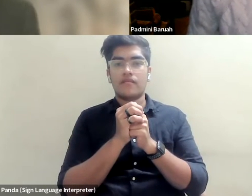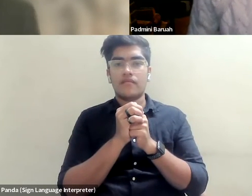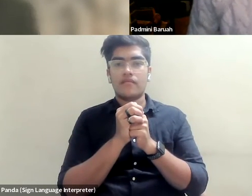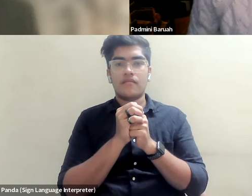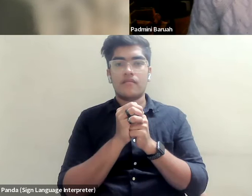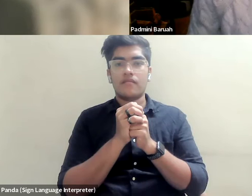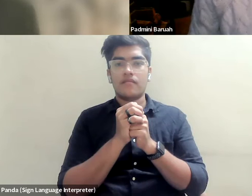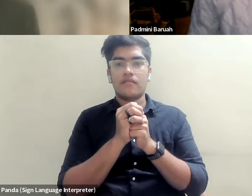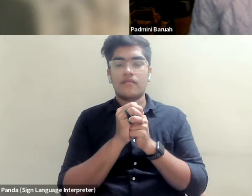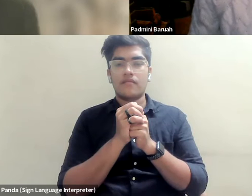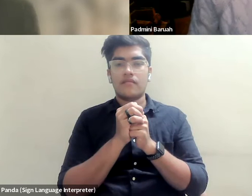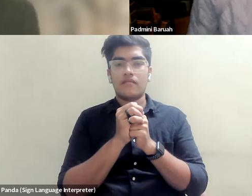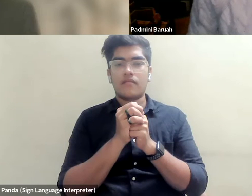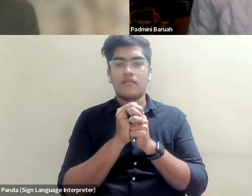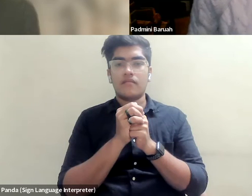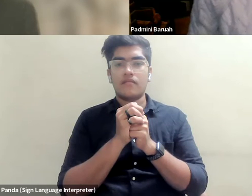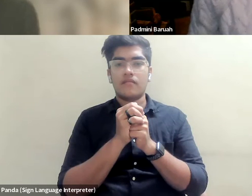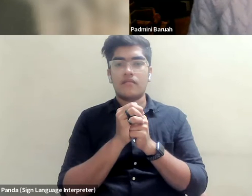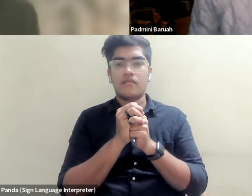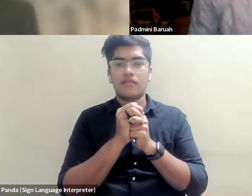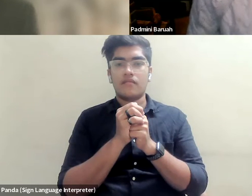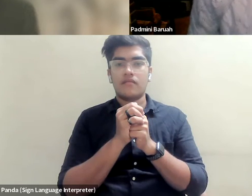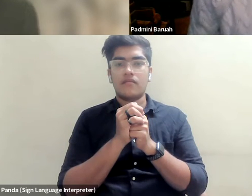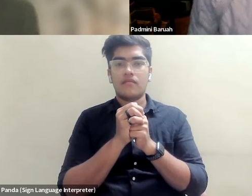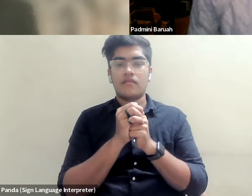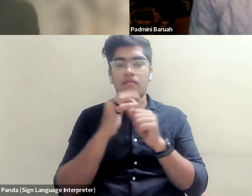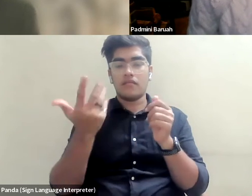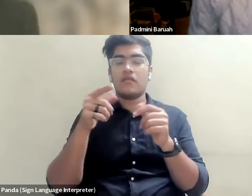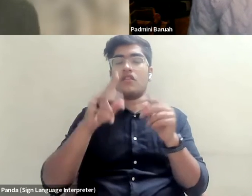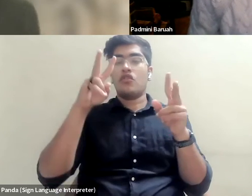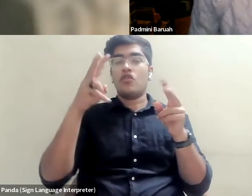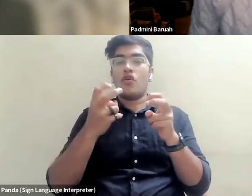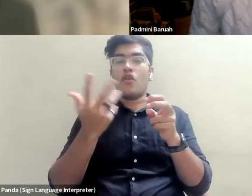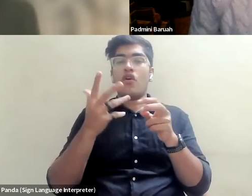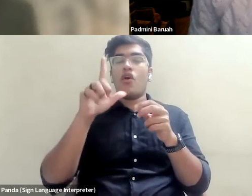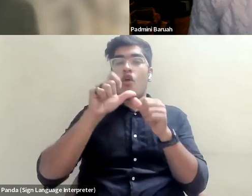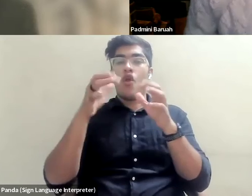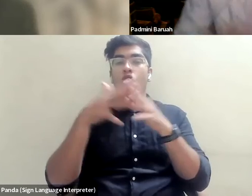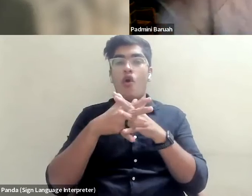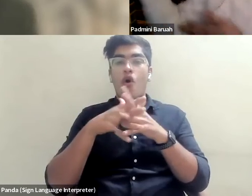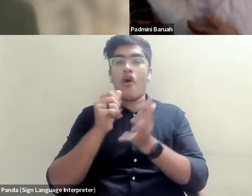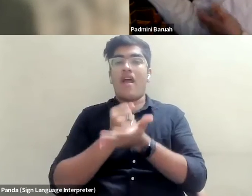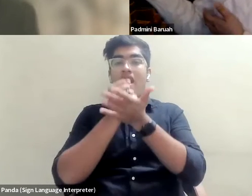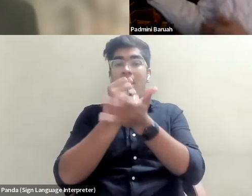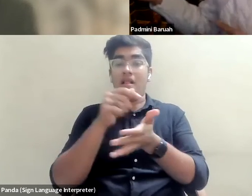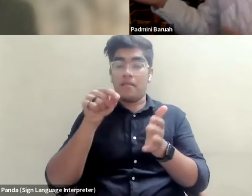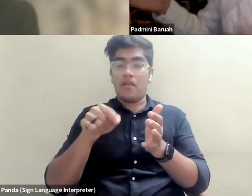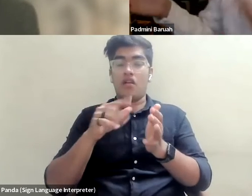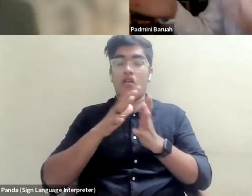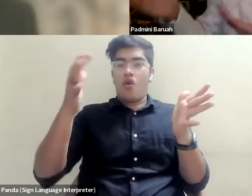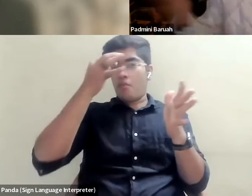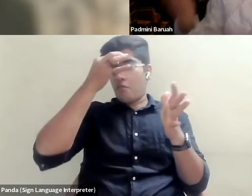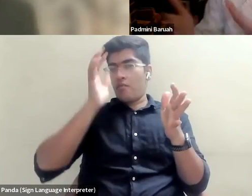what am I trying to say? The fact that legal aid is such a failure in this case, despite, many